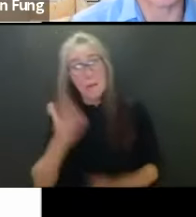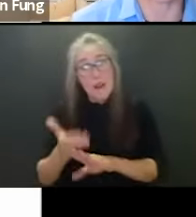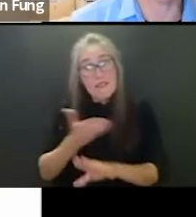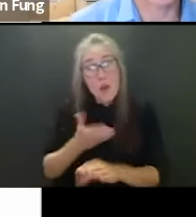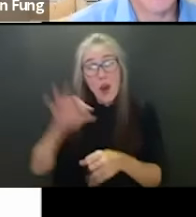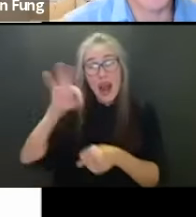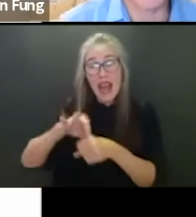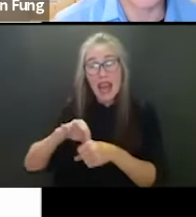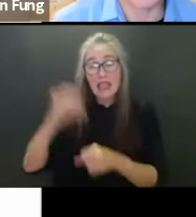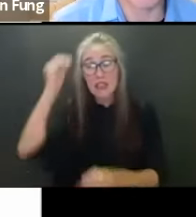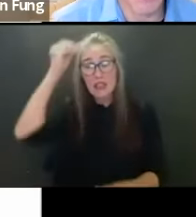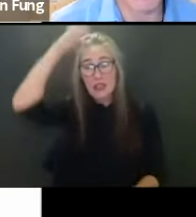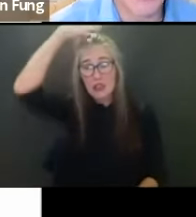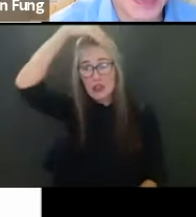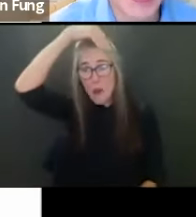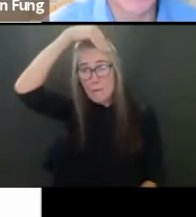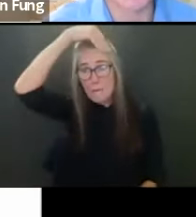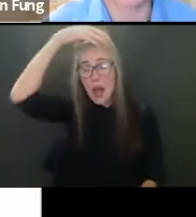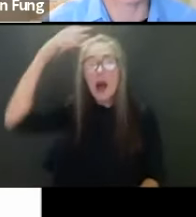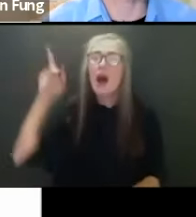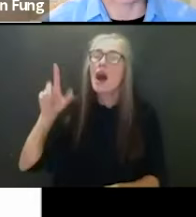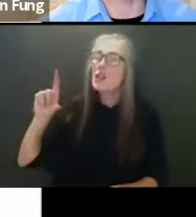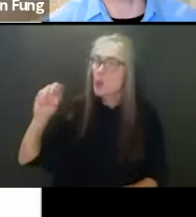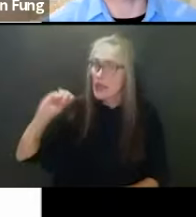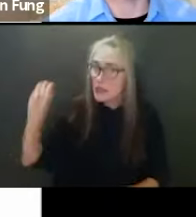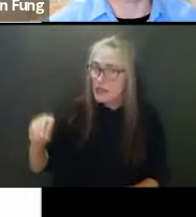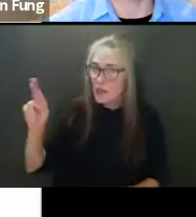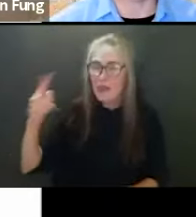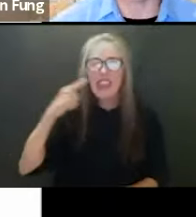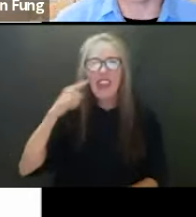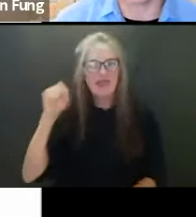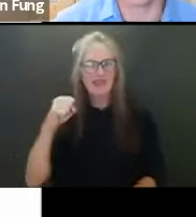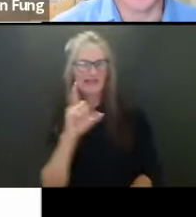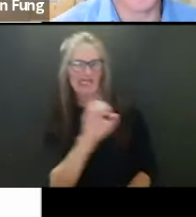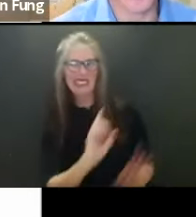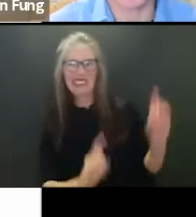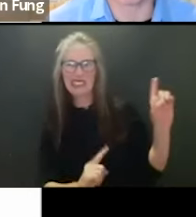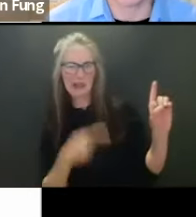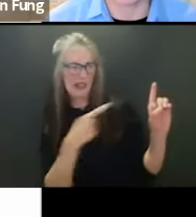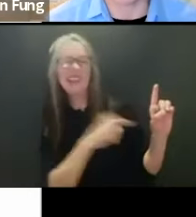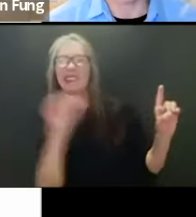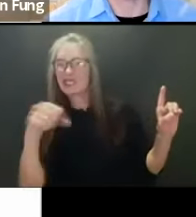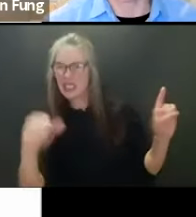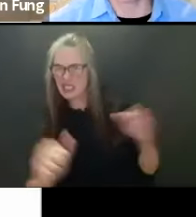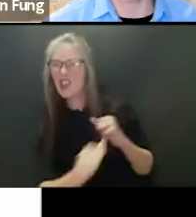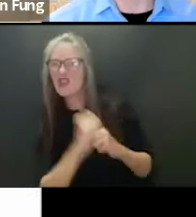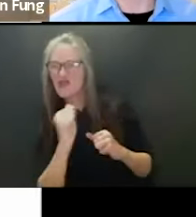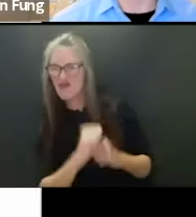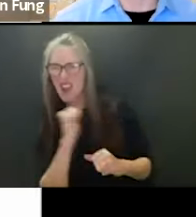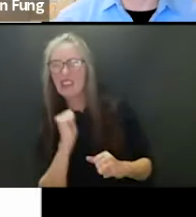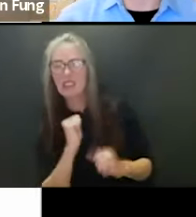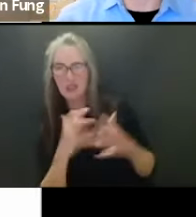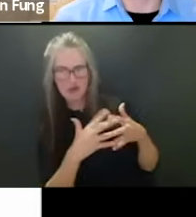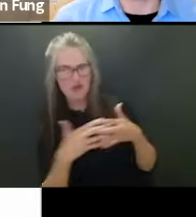Trump was elected. 27% of Republicans at that time saw the Democratic Party as a threat to the nation's well-being. And 36